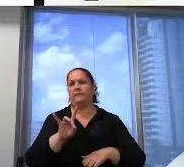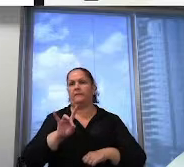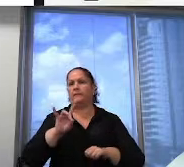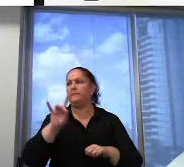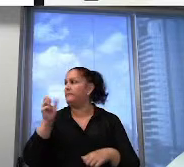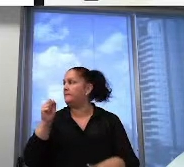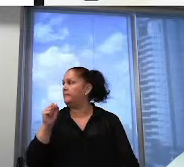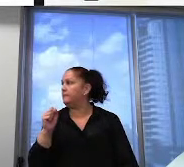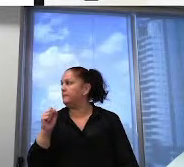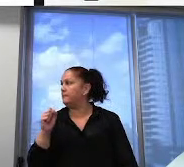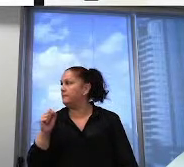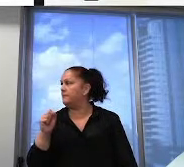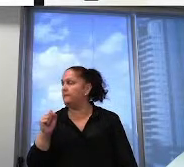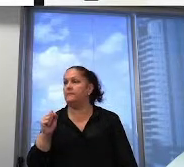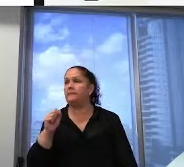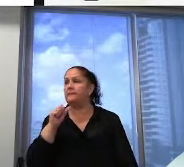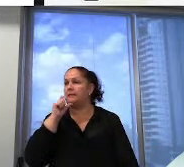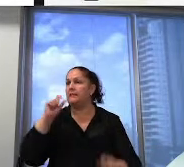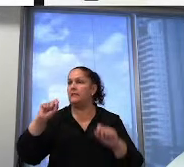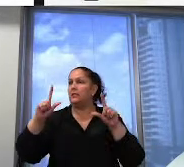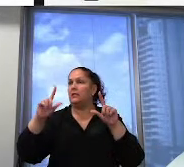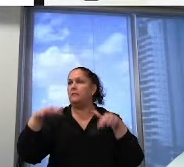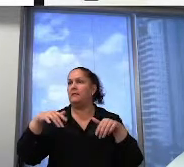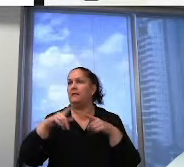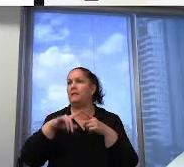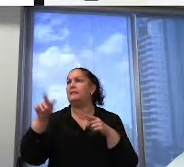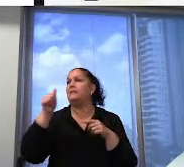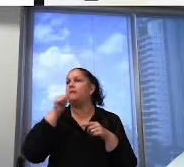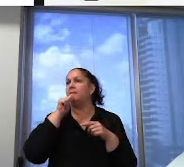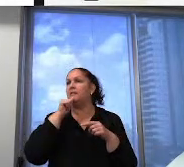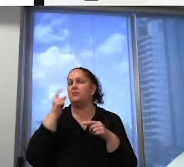worksheet, there's. Do you have that? It's not up yet.